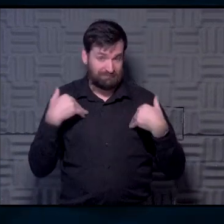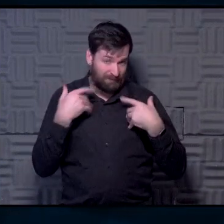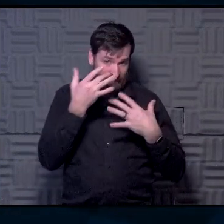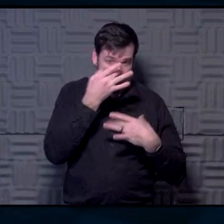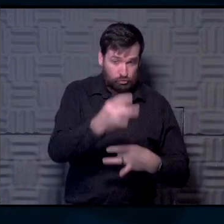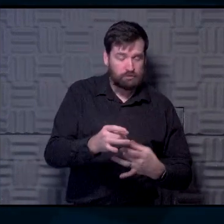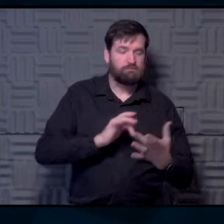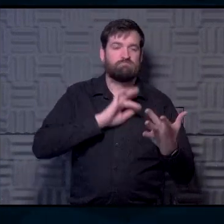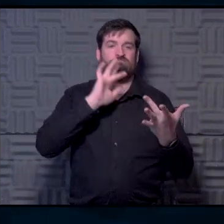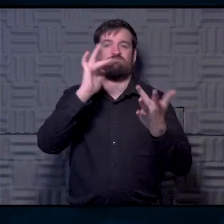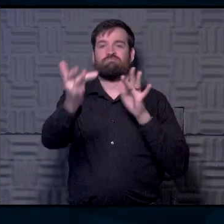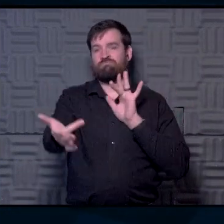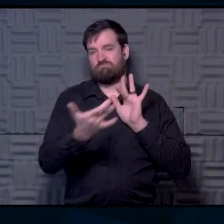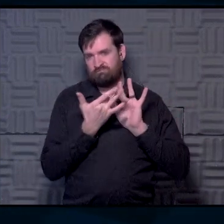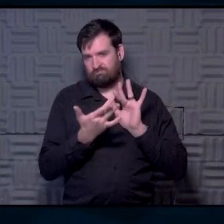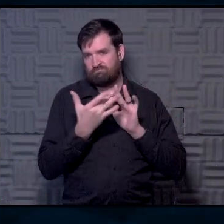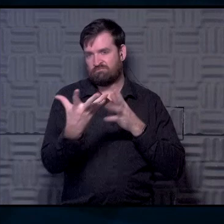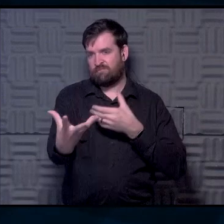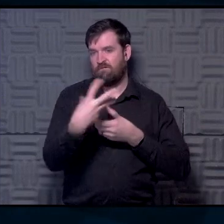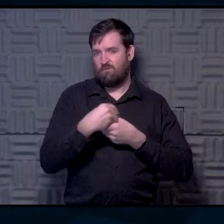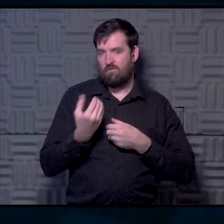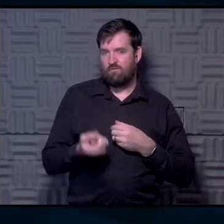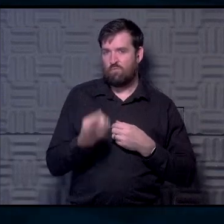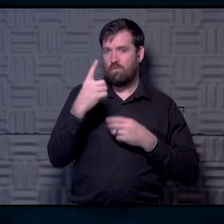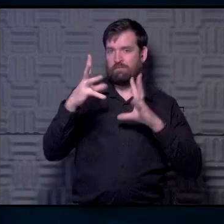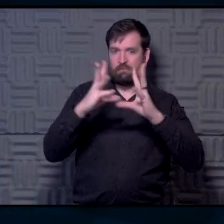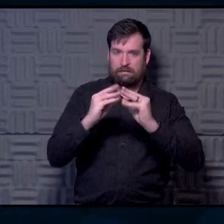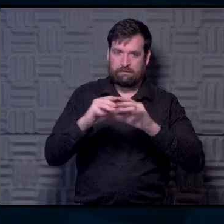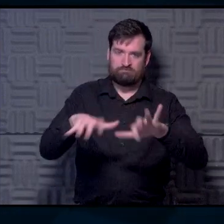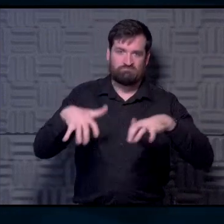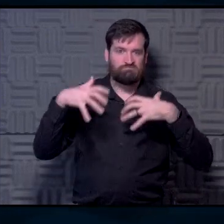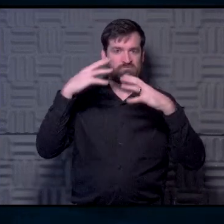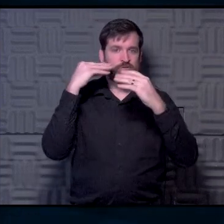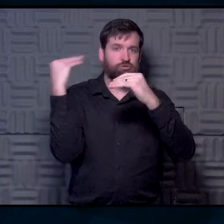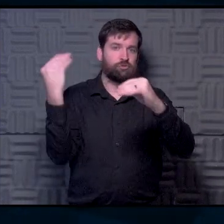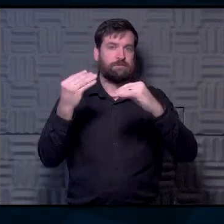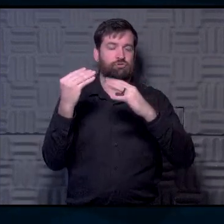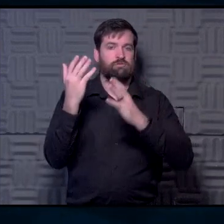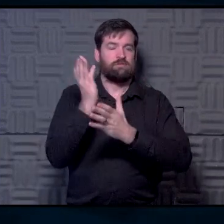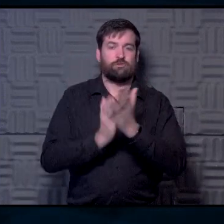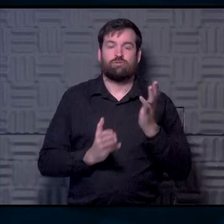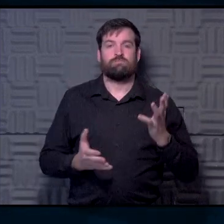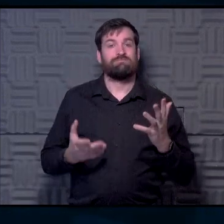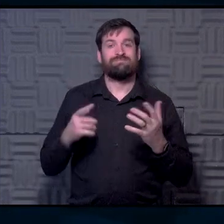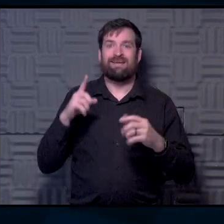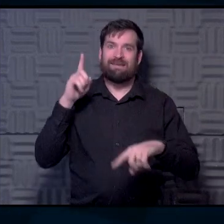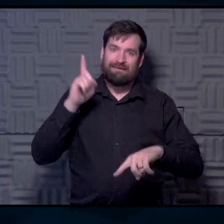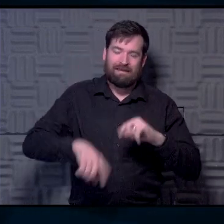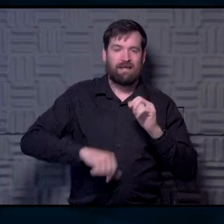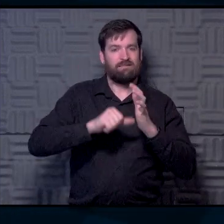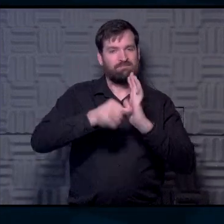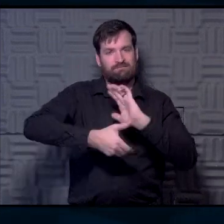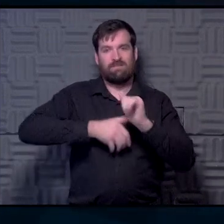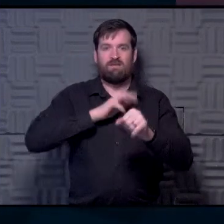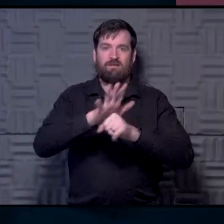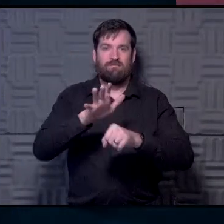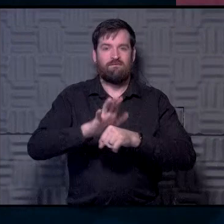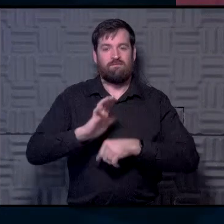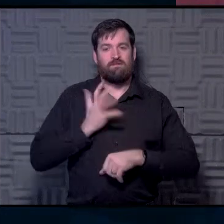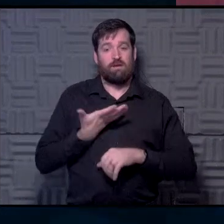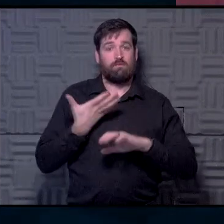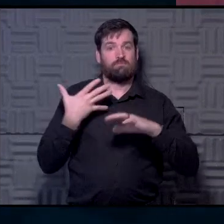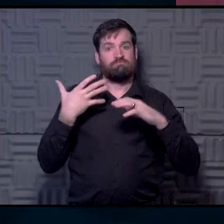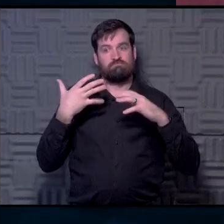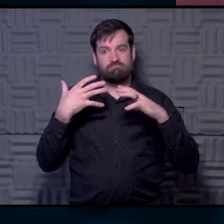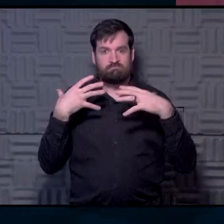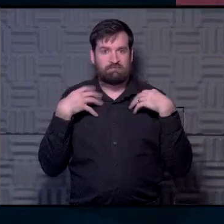interest in participating in one of our town halls and educational sessions. And I just can't underscore enough the importance of our healthcare